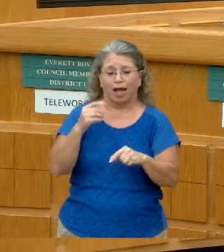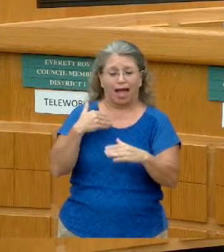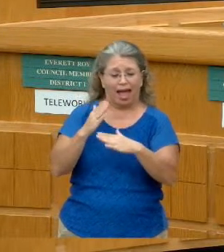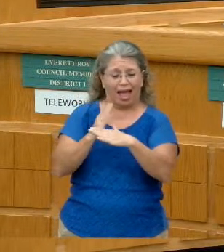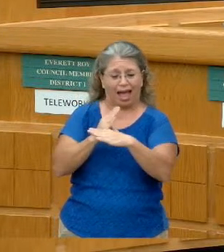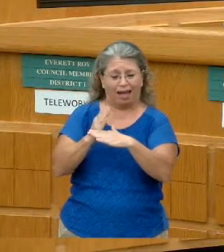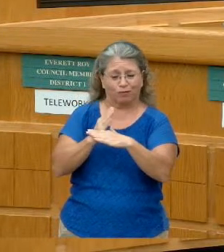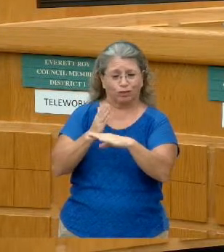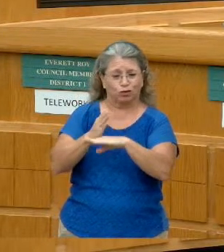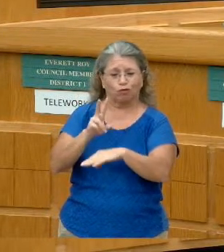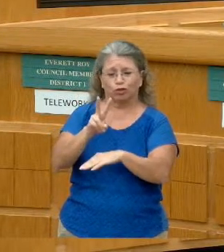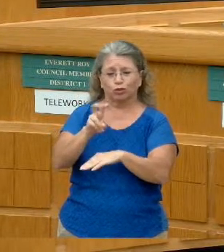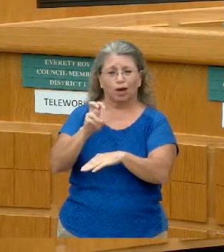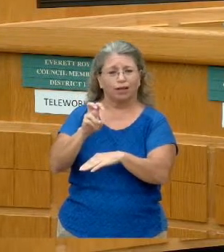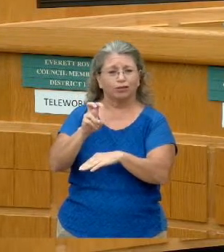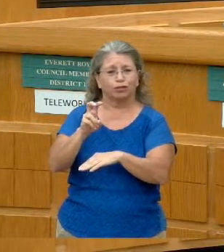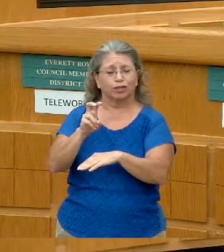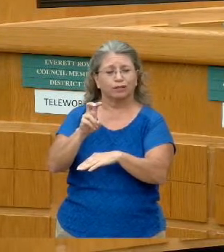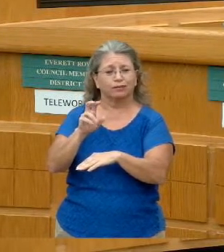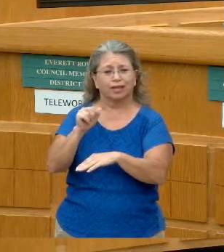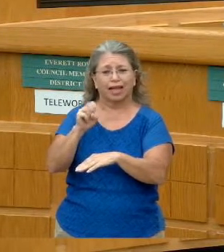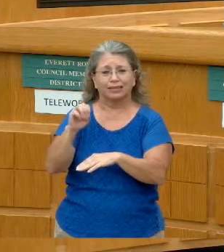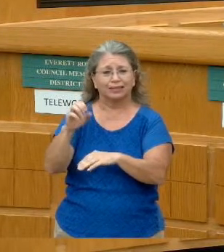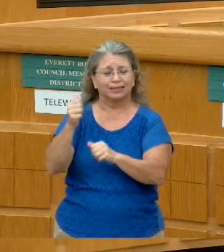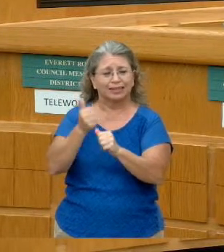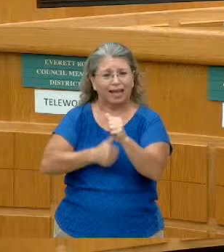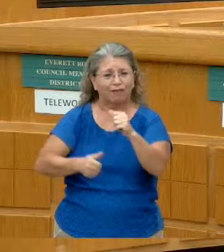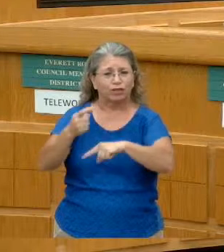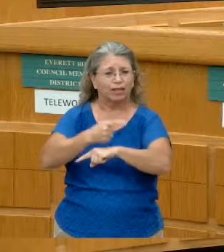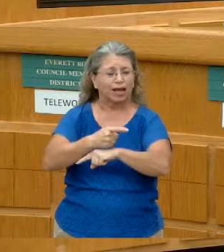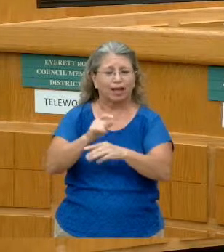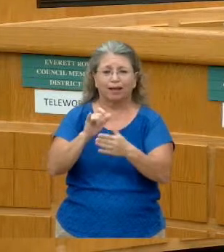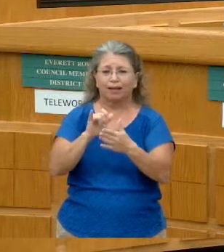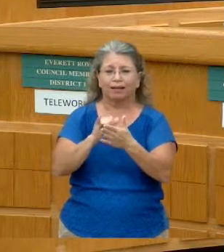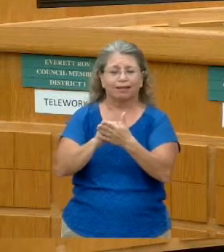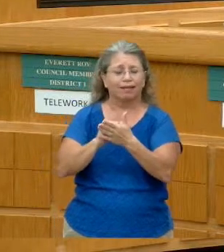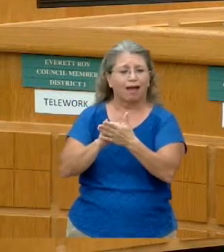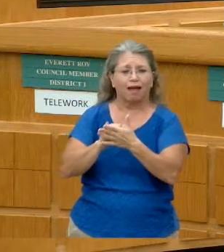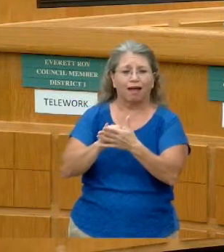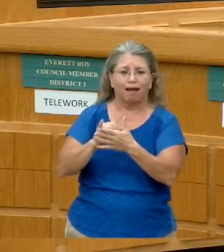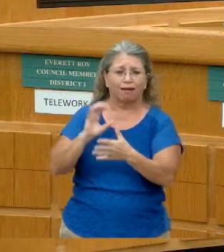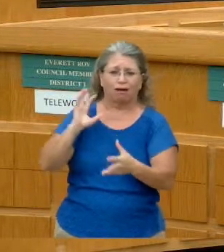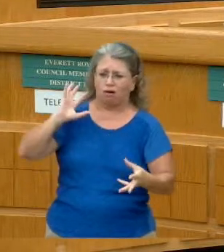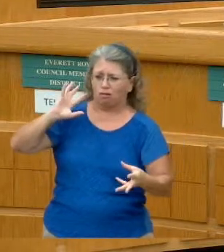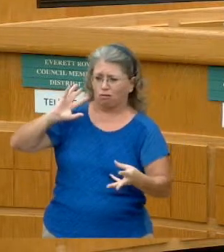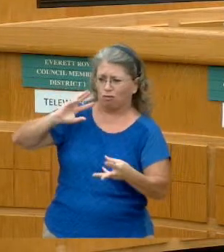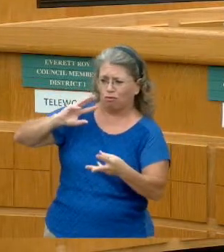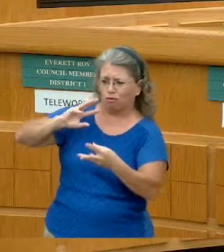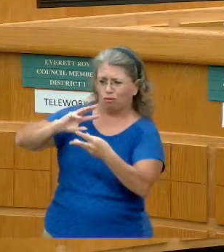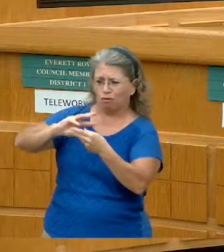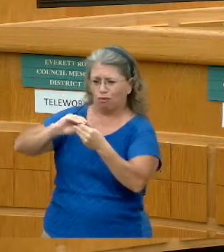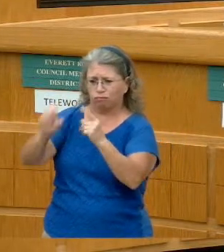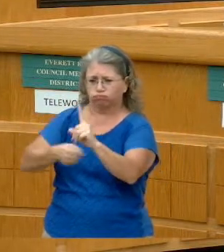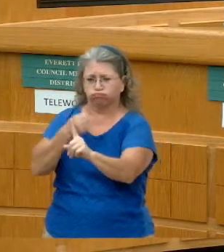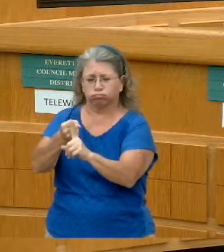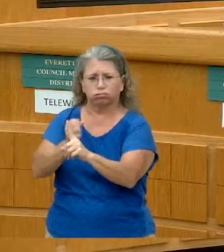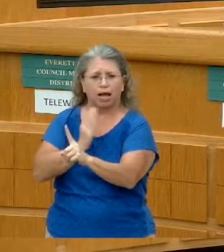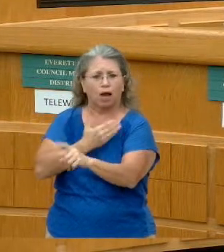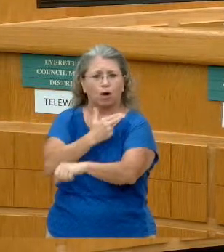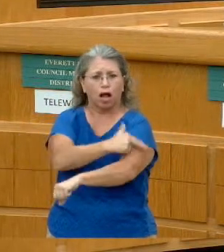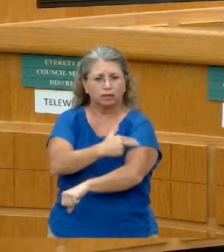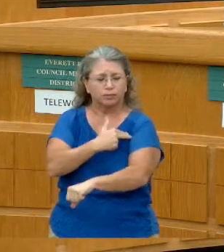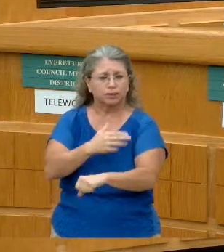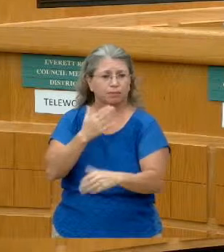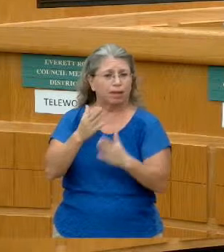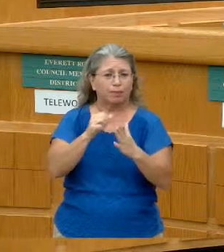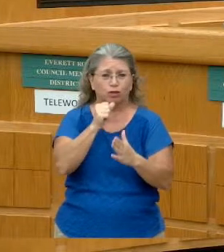cases every day has a cumulative effect on our hospitals. Perhaps you're not keeping up, but in our neighbors to the south,